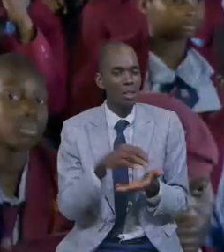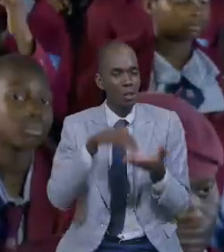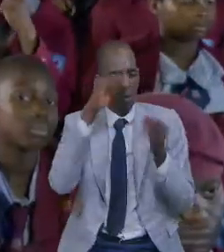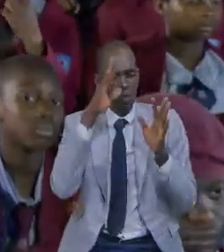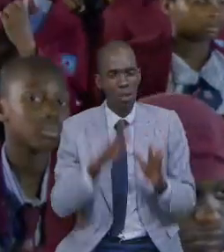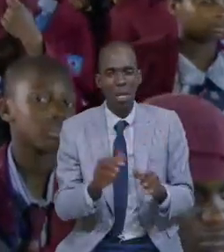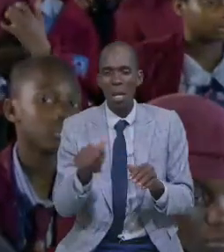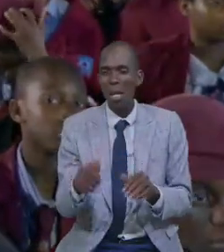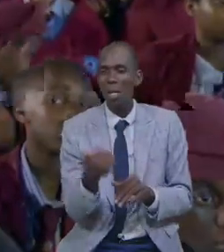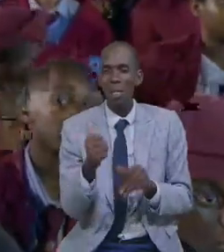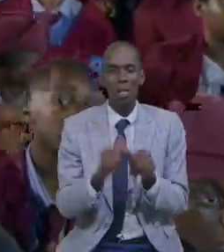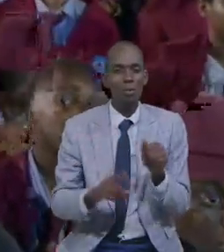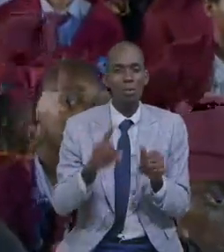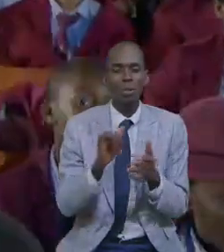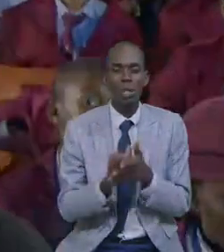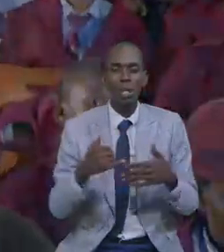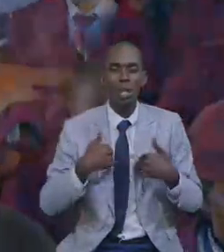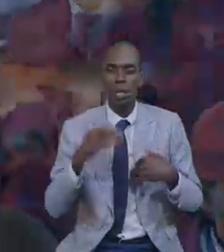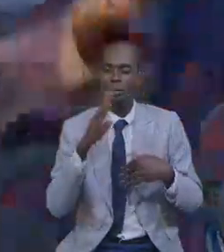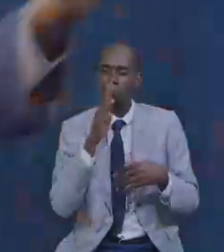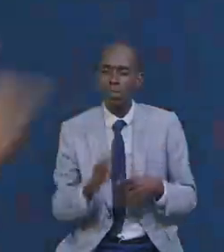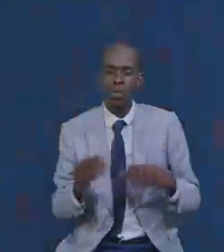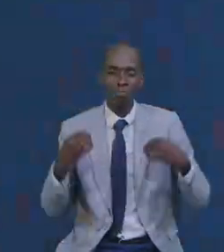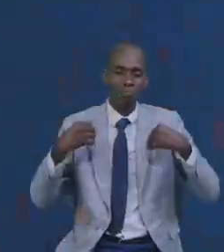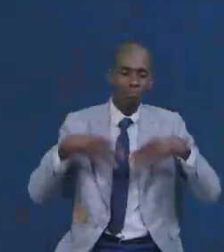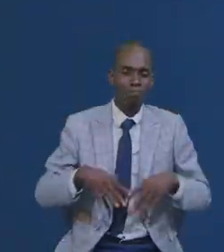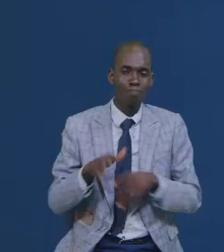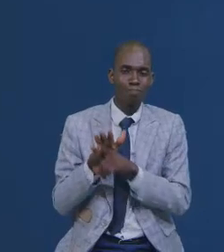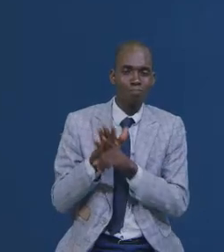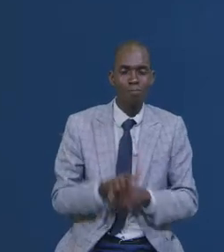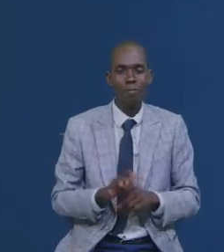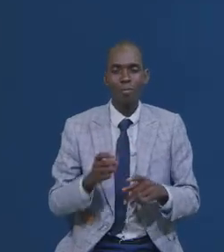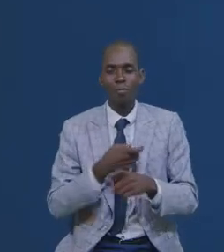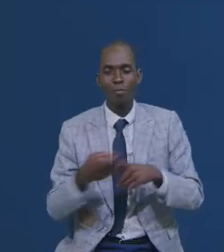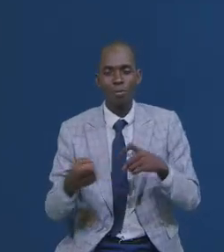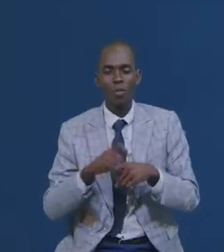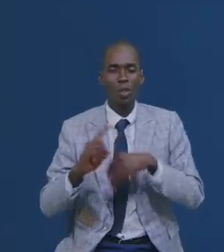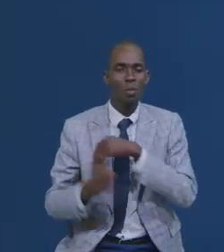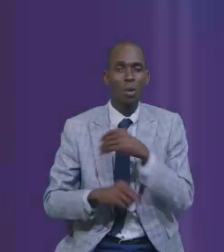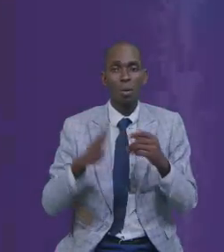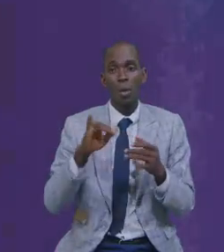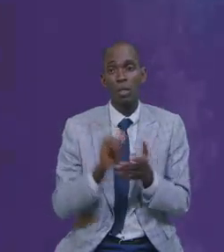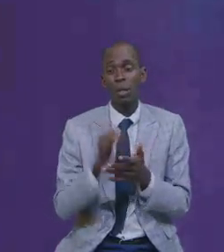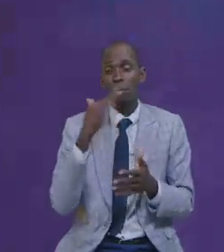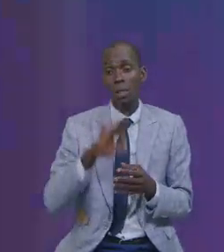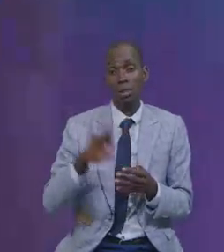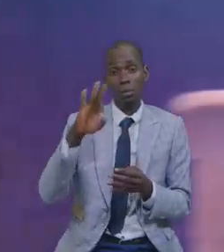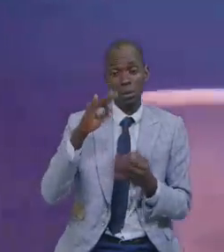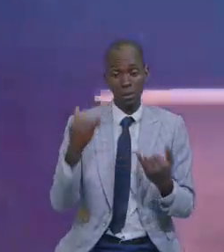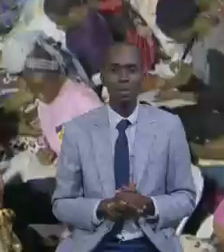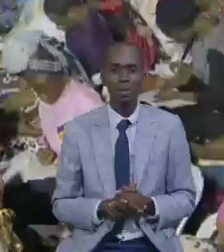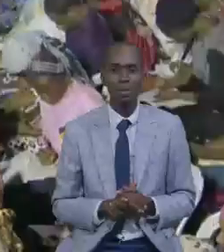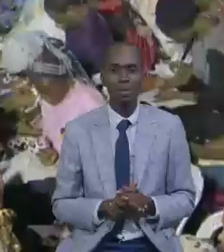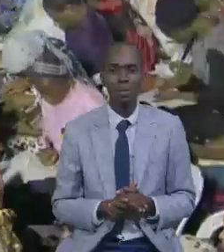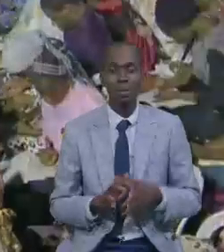by evil spirit, or maybe you yourself, tonight is the night of deliverance in your life in Jesus'